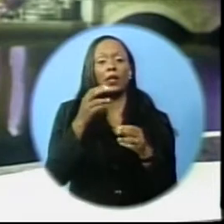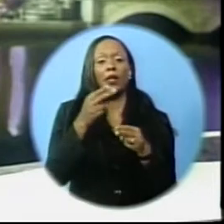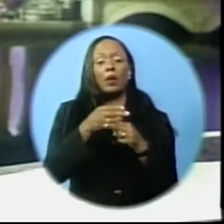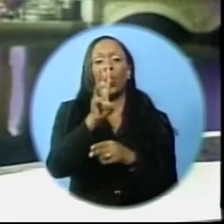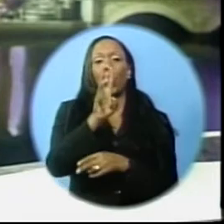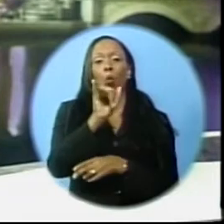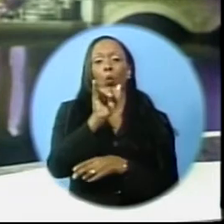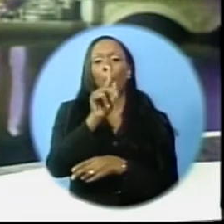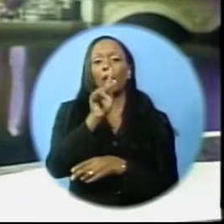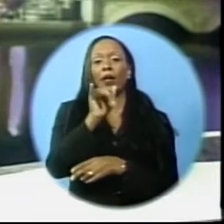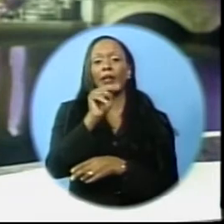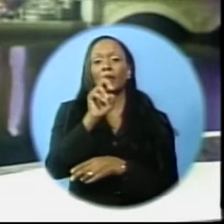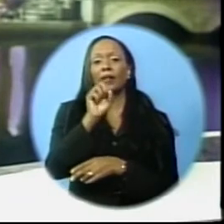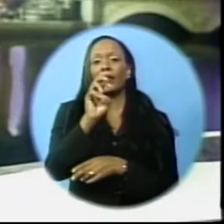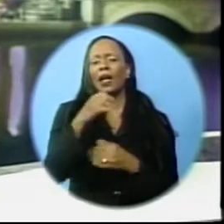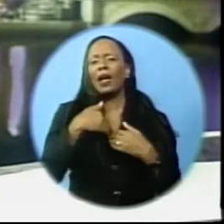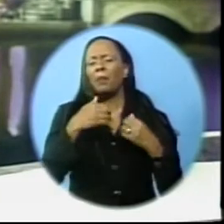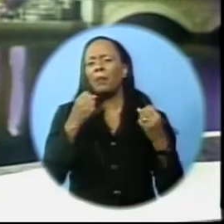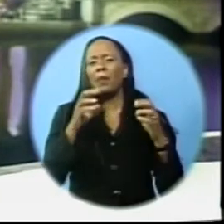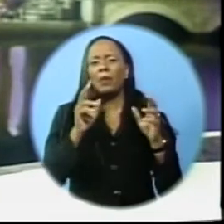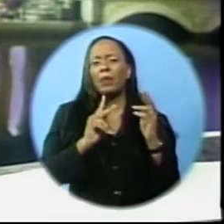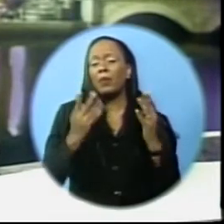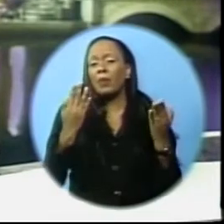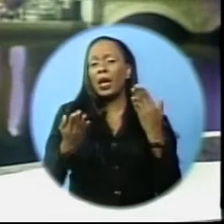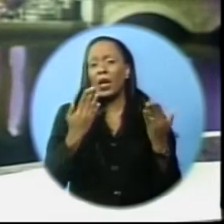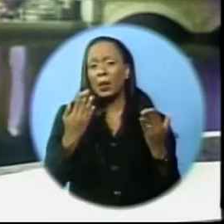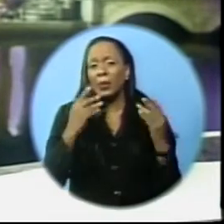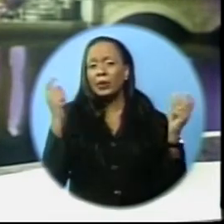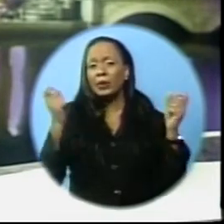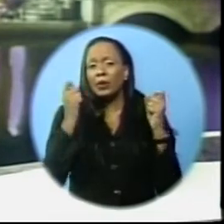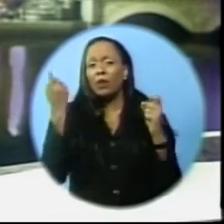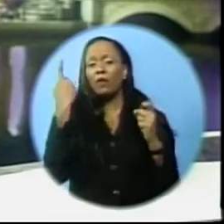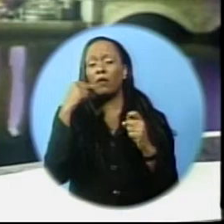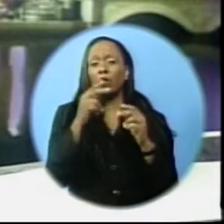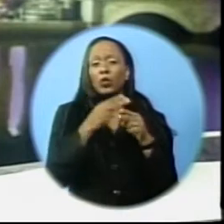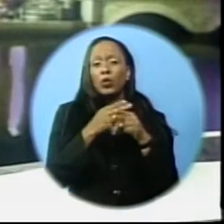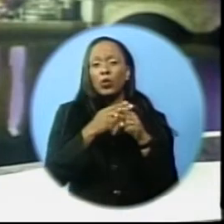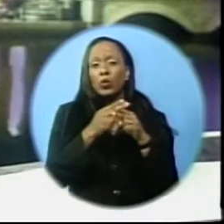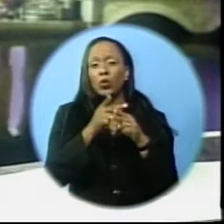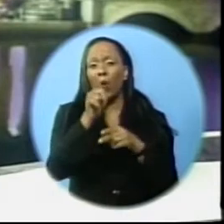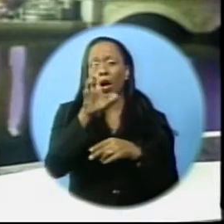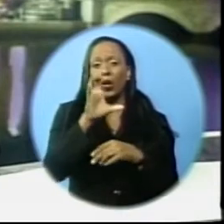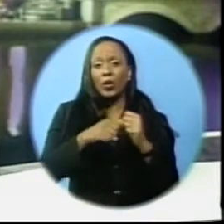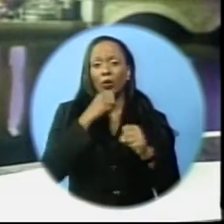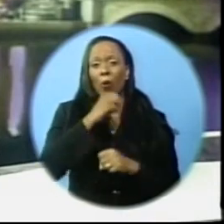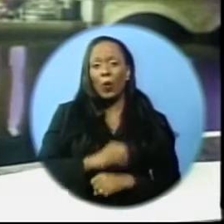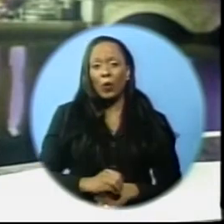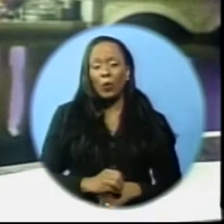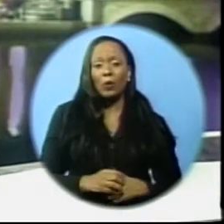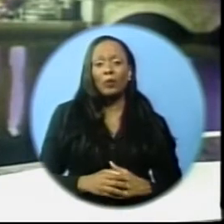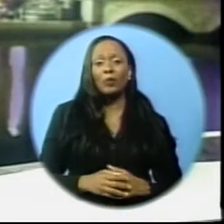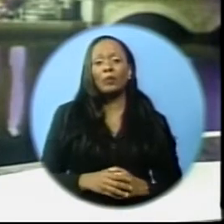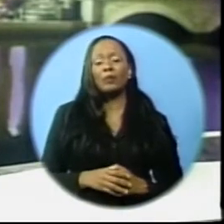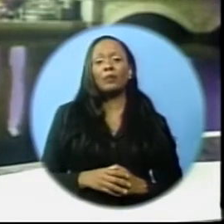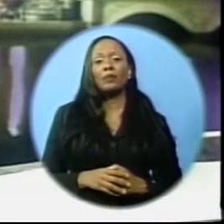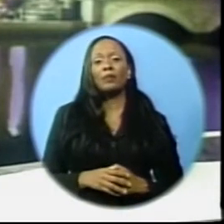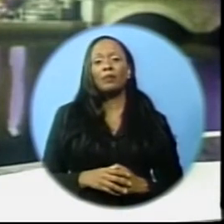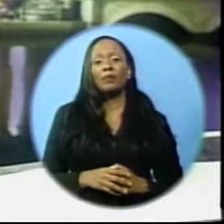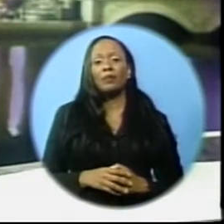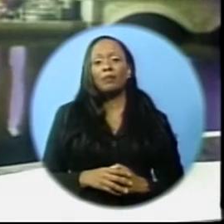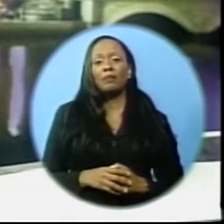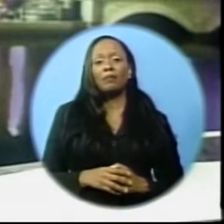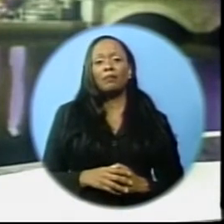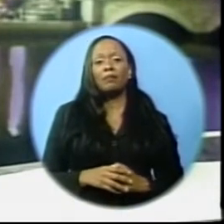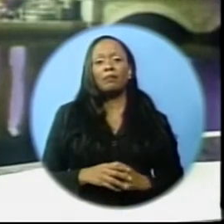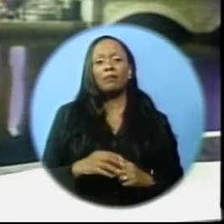Road, Bush Hall, could possibly have a lot of celebrating to do in the coming years. 3 siblings from the family are all nearing